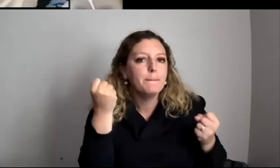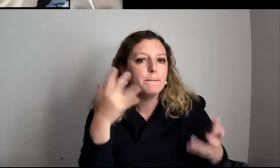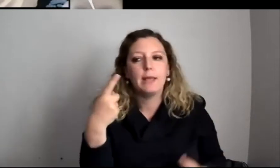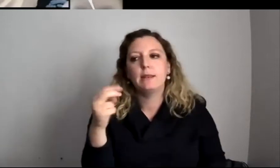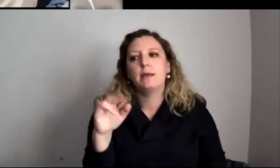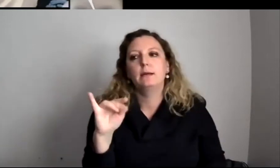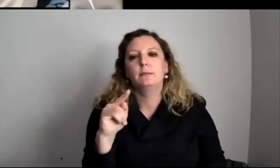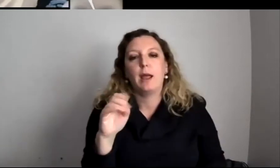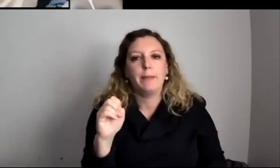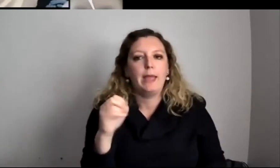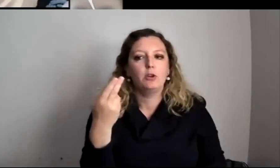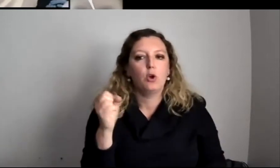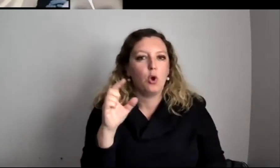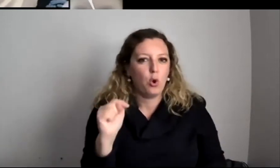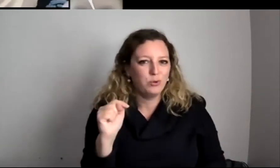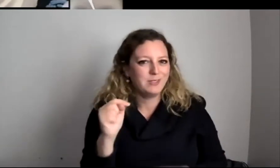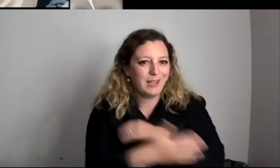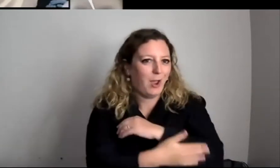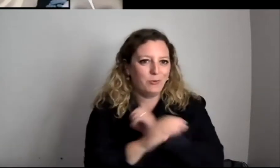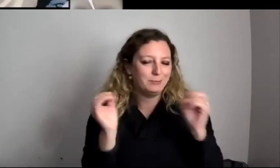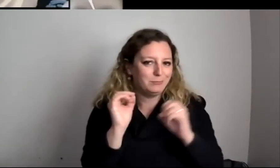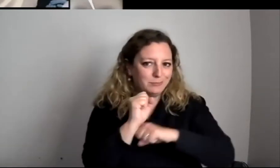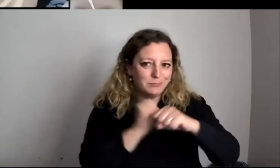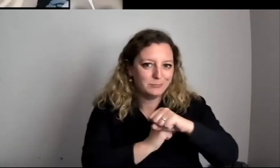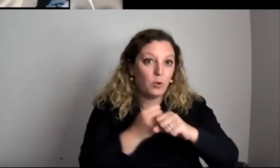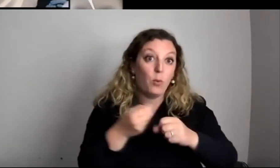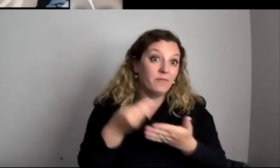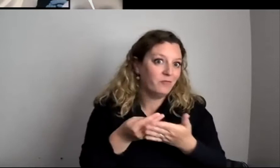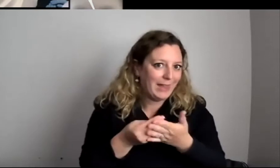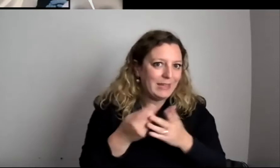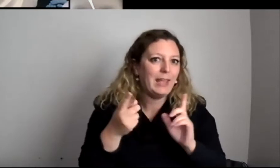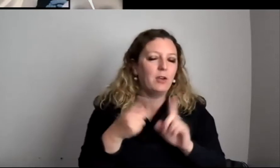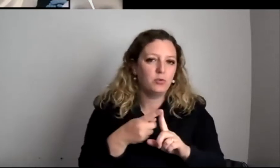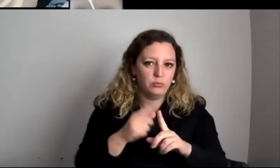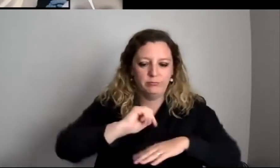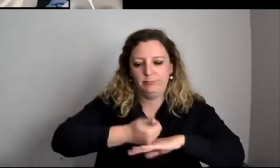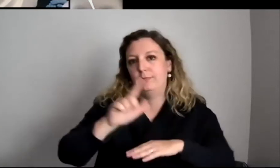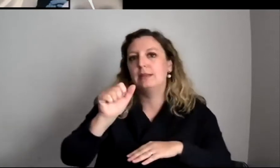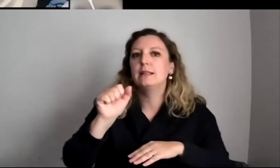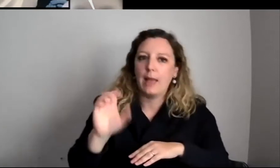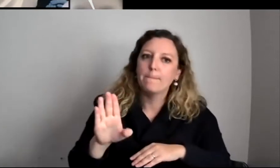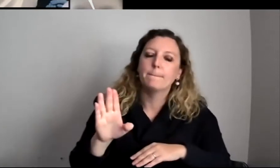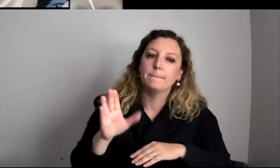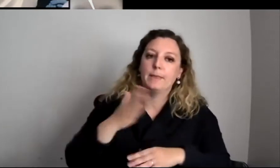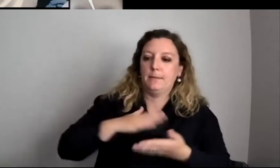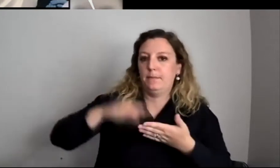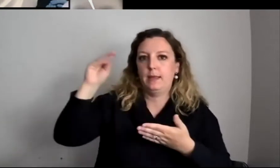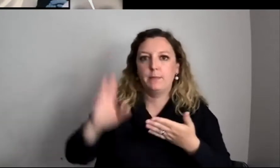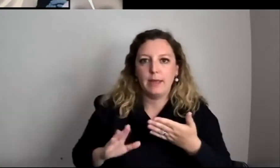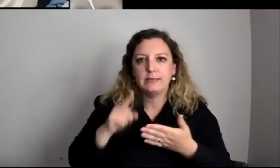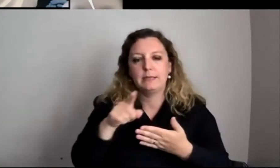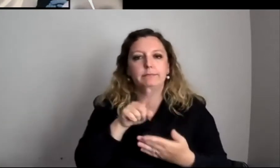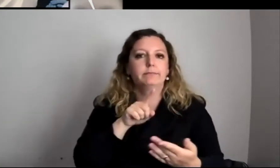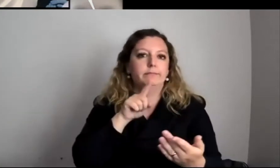host countries lack the infrastructure or funding to have labs. And this is something that my student Nuru ran